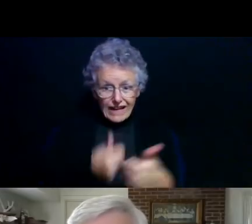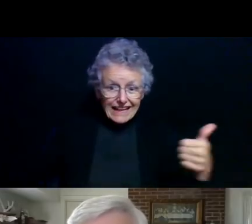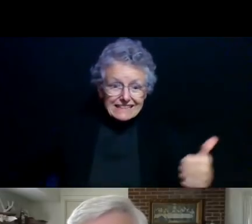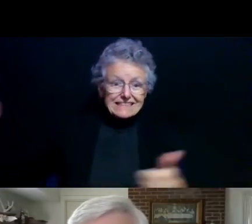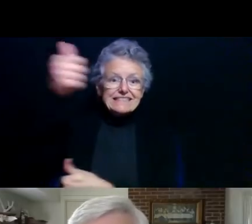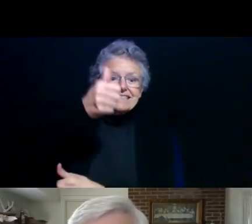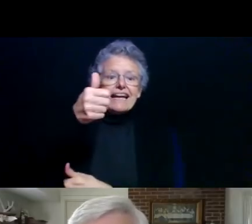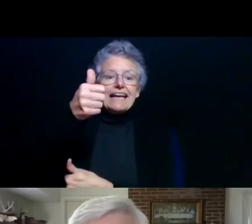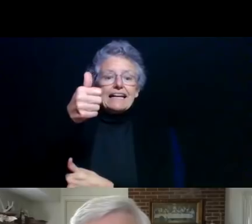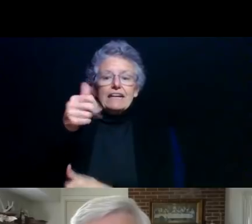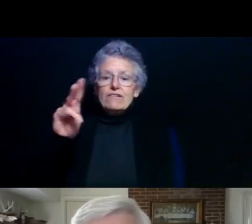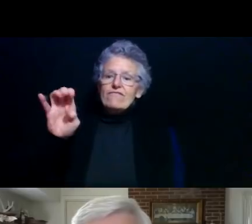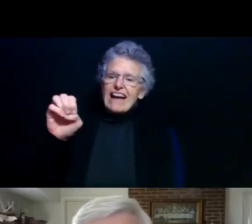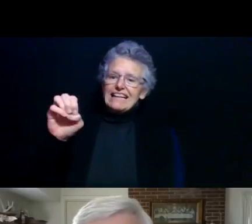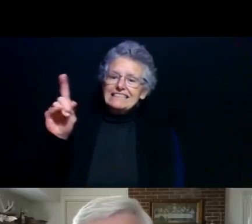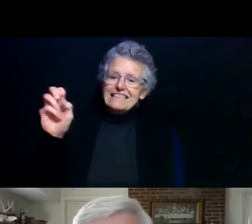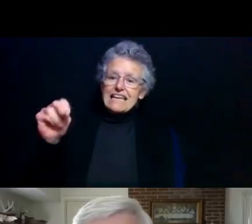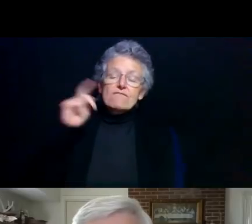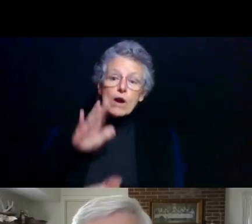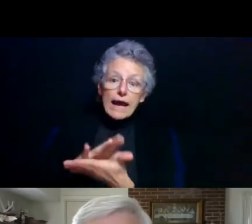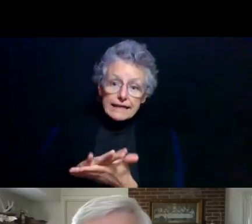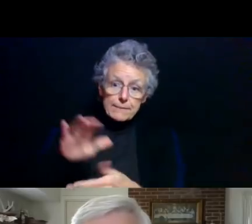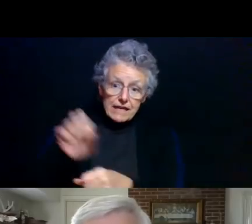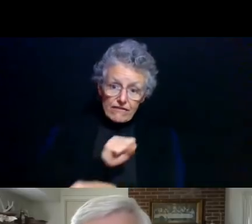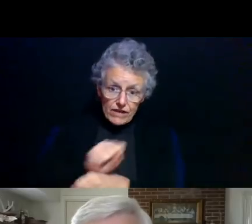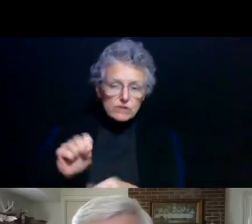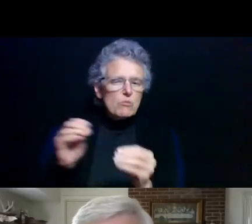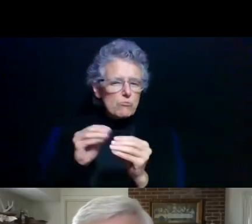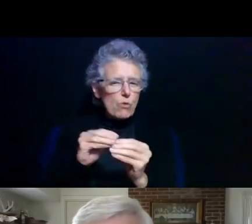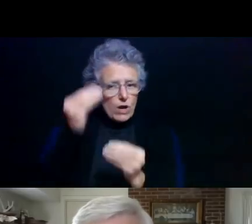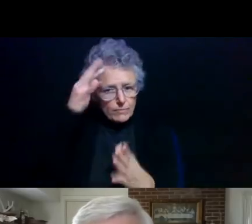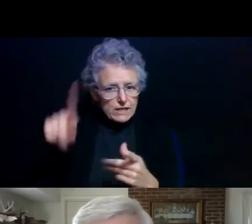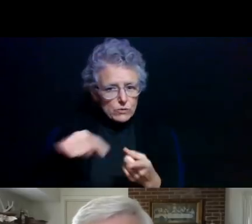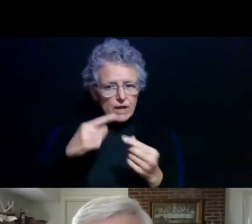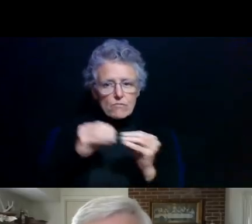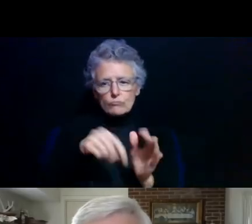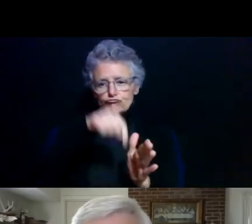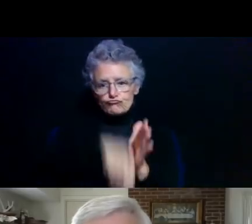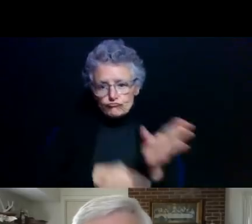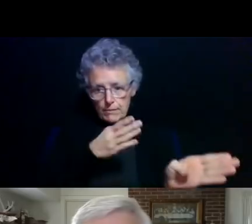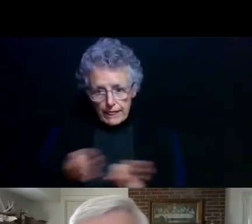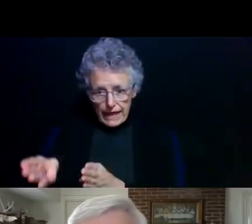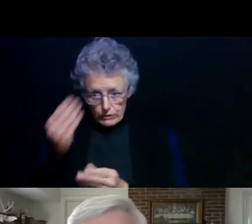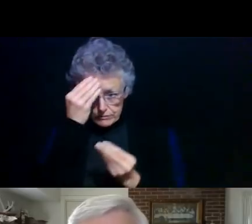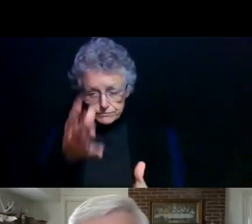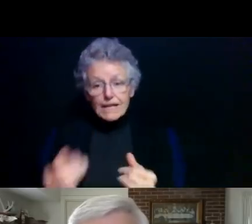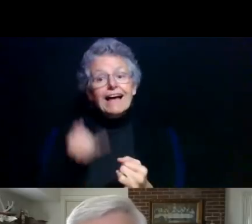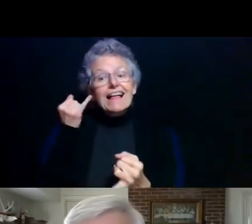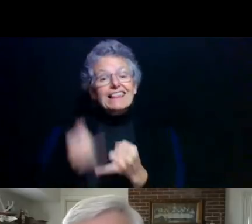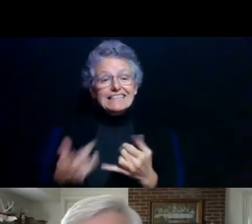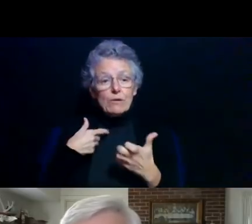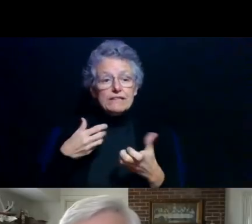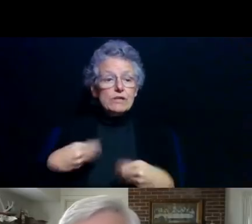Academic Affairs, and more information will be shared once we have done more detailed planning. Finally, I'd like to provide a